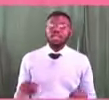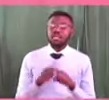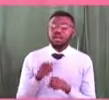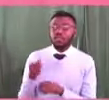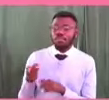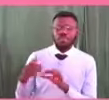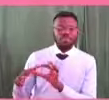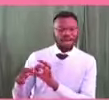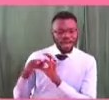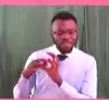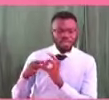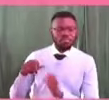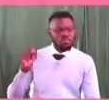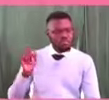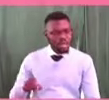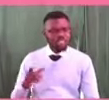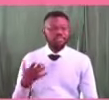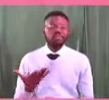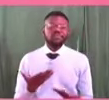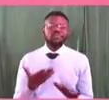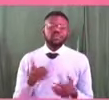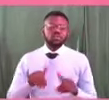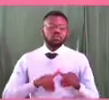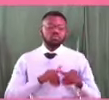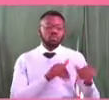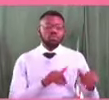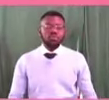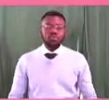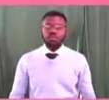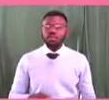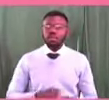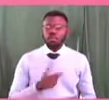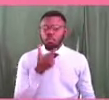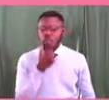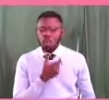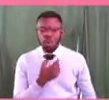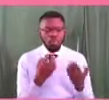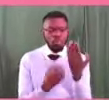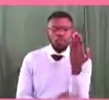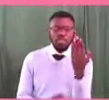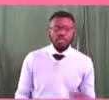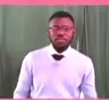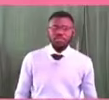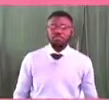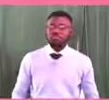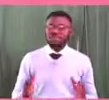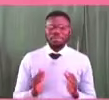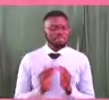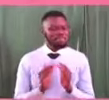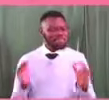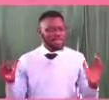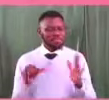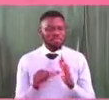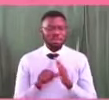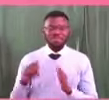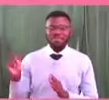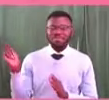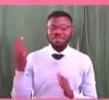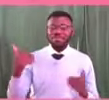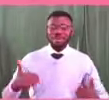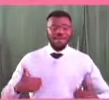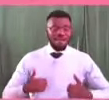culture we must build. Old age poverty is one of the biggest problems we have in Kenya. And it